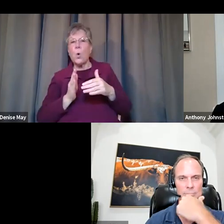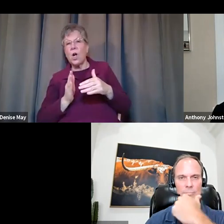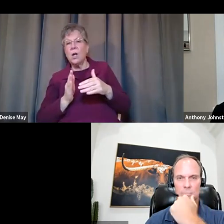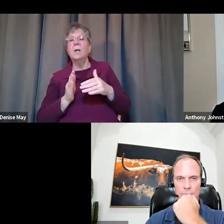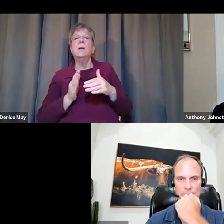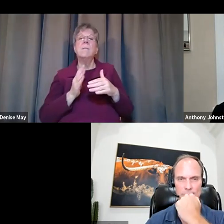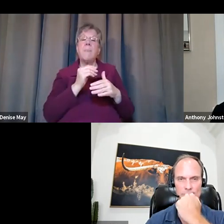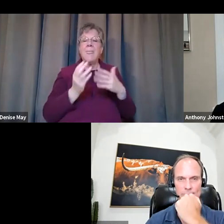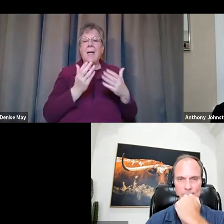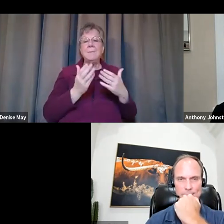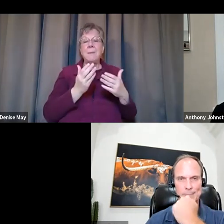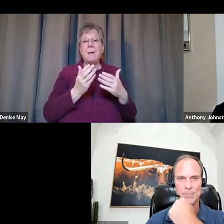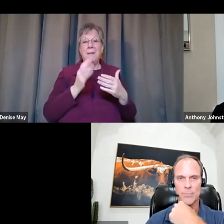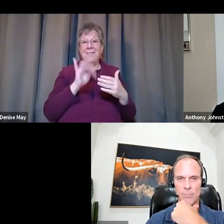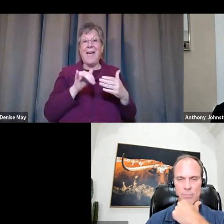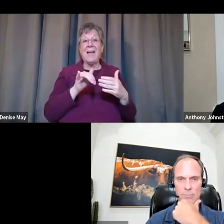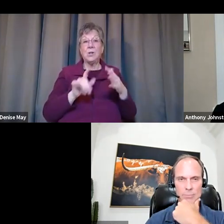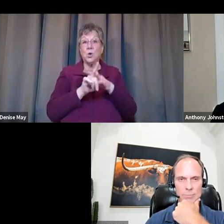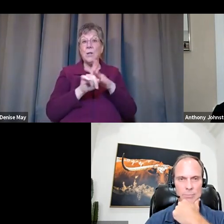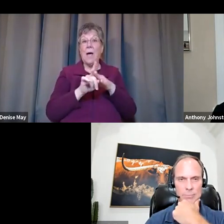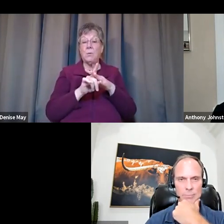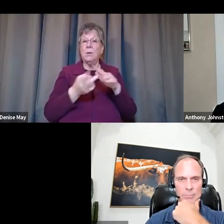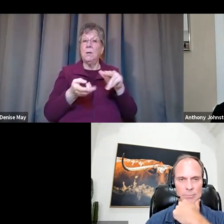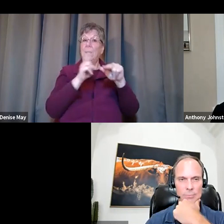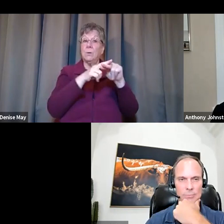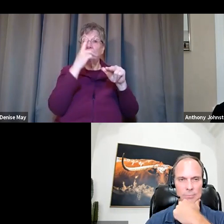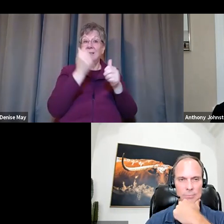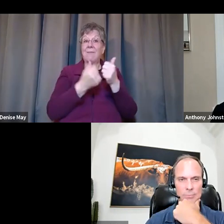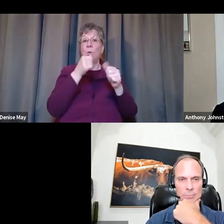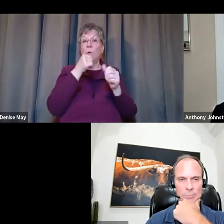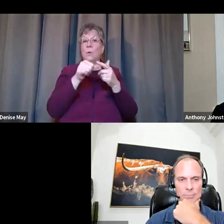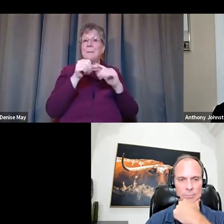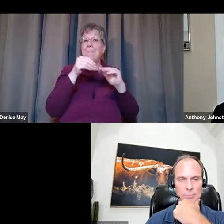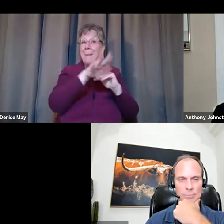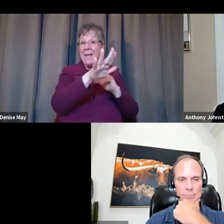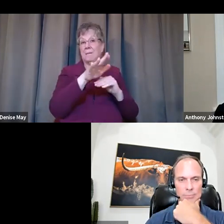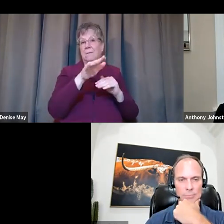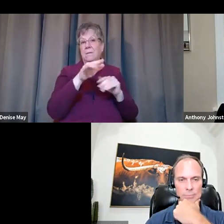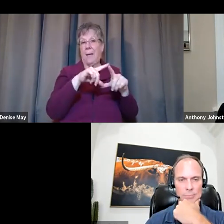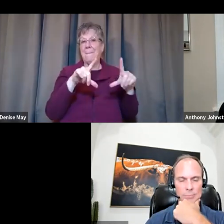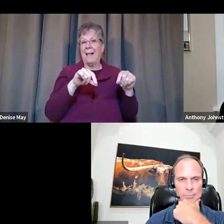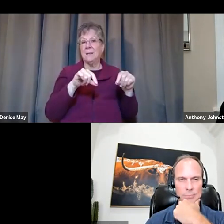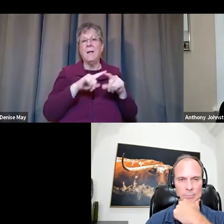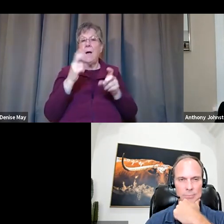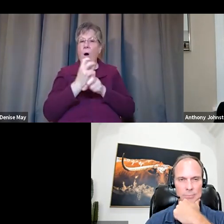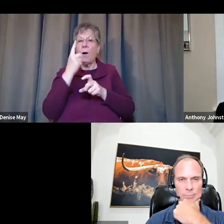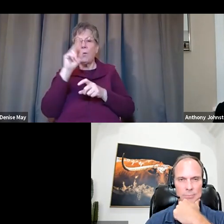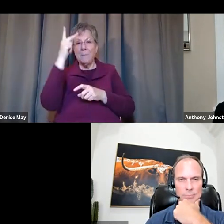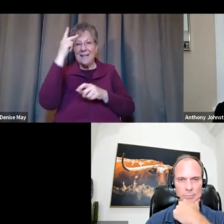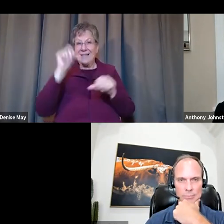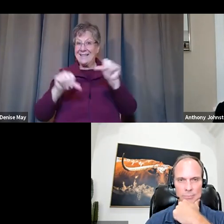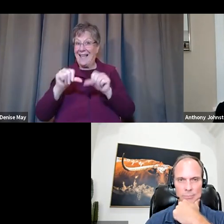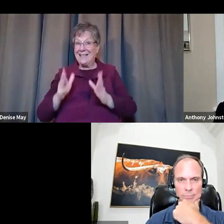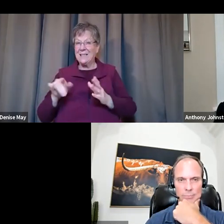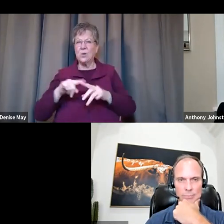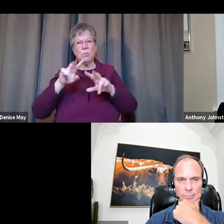maybe that turnout was boosted by the fact that everyone was mailed a ballot. But it's really hard for political scientists to parse